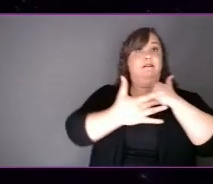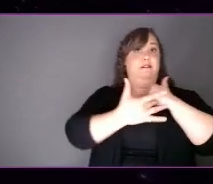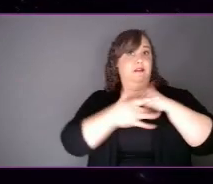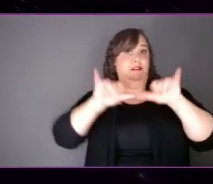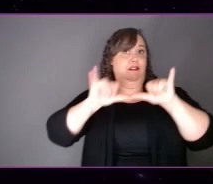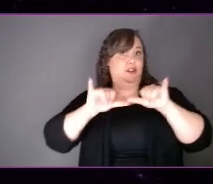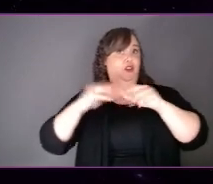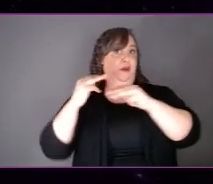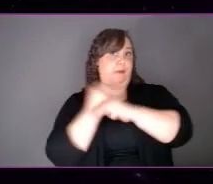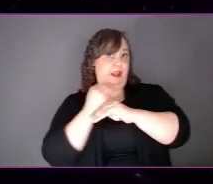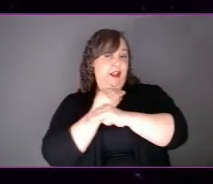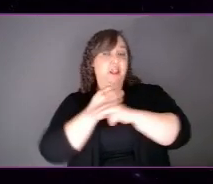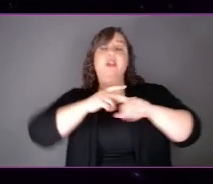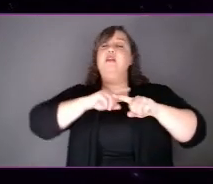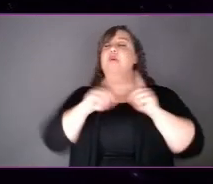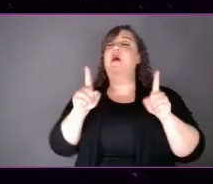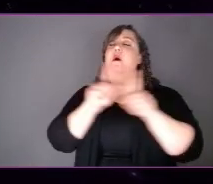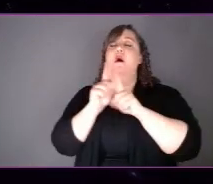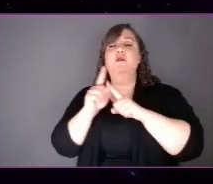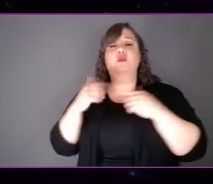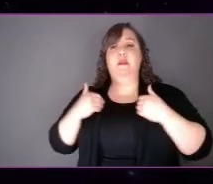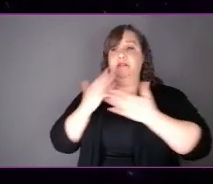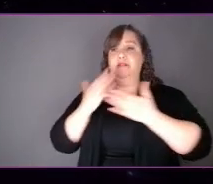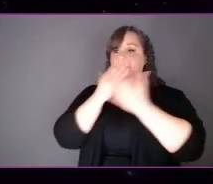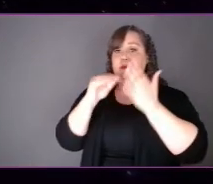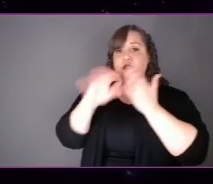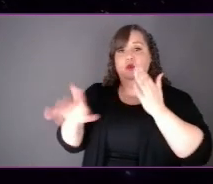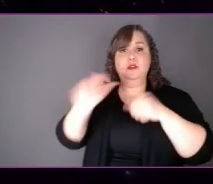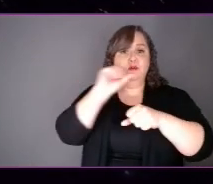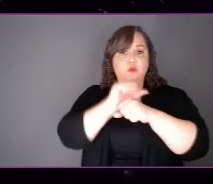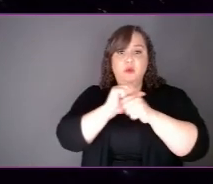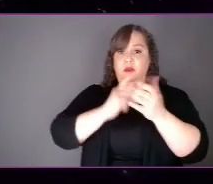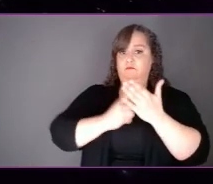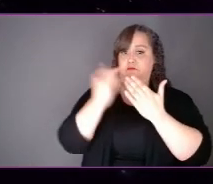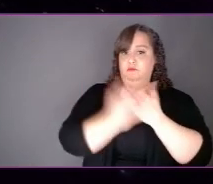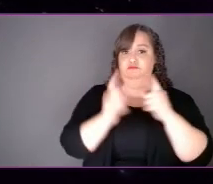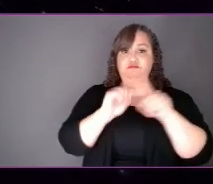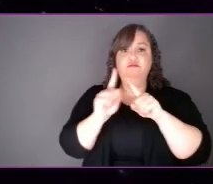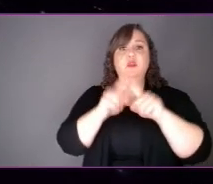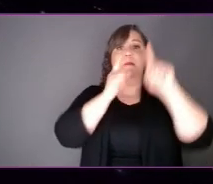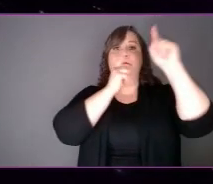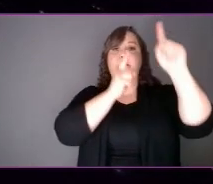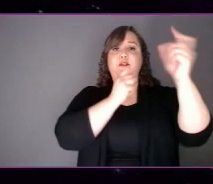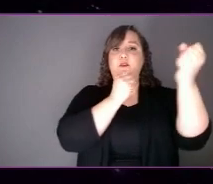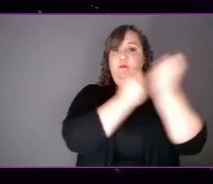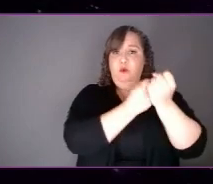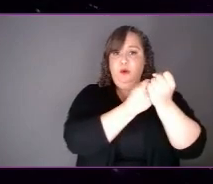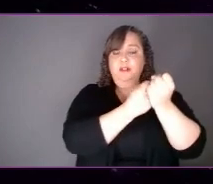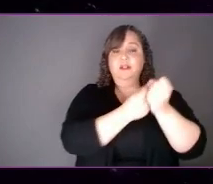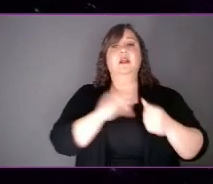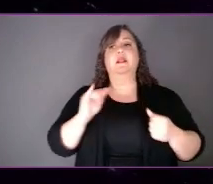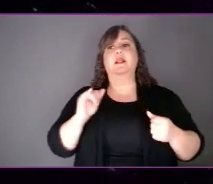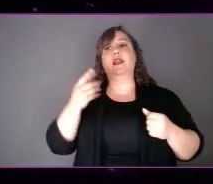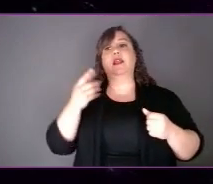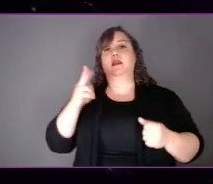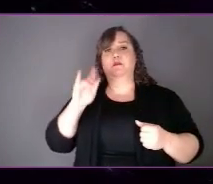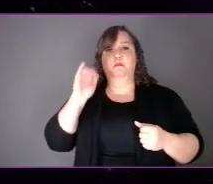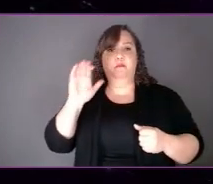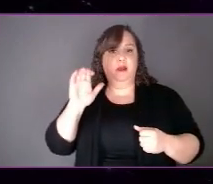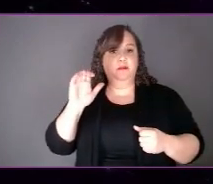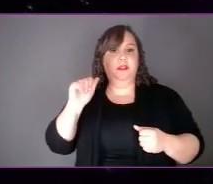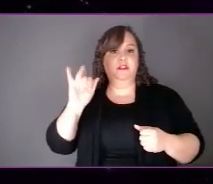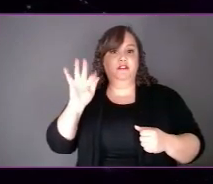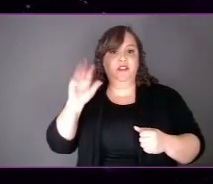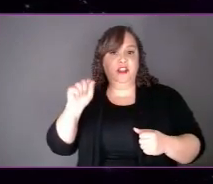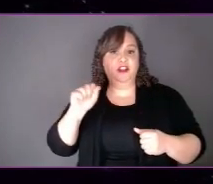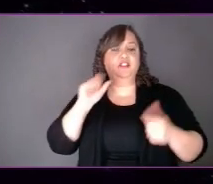math. But we also have students working on projects in some of those mission support areas, such as public affairs, the communication